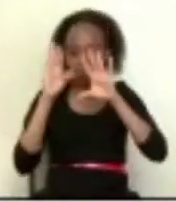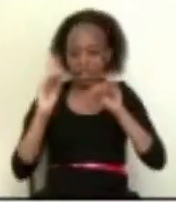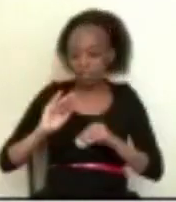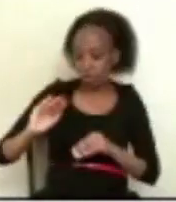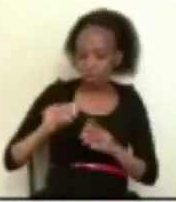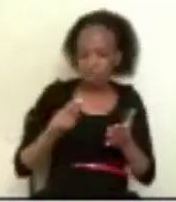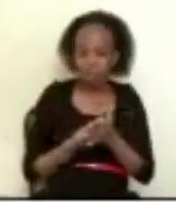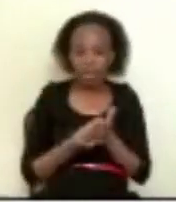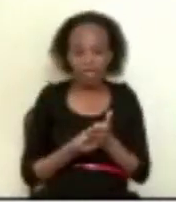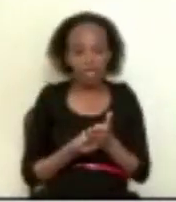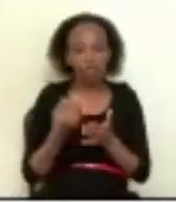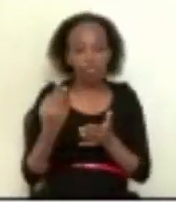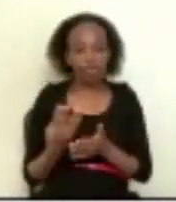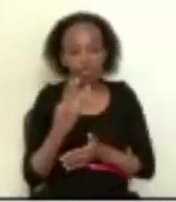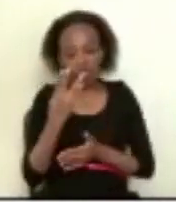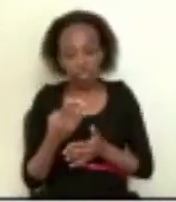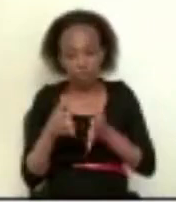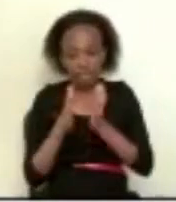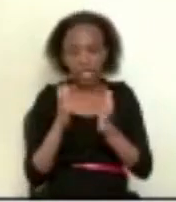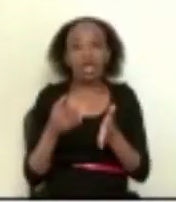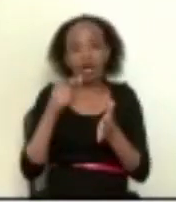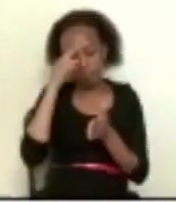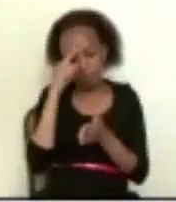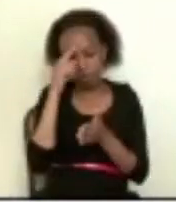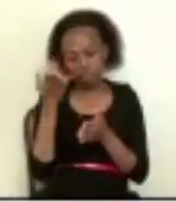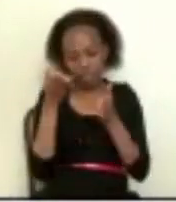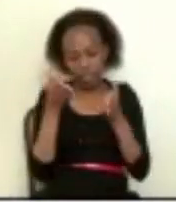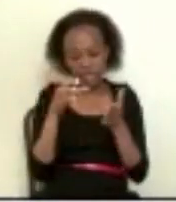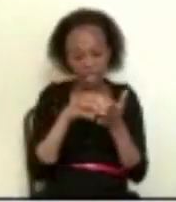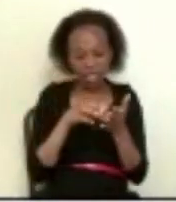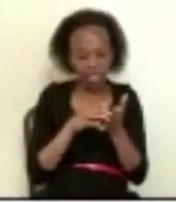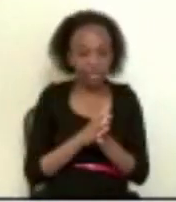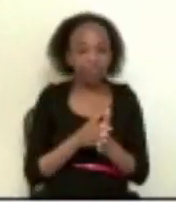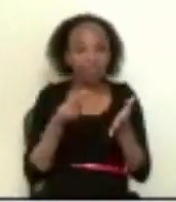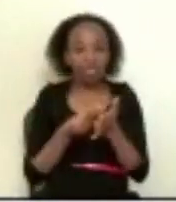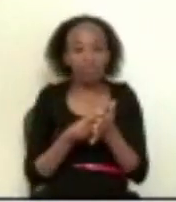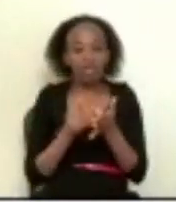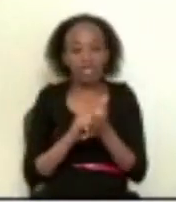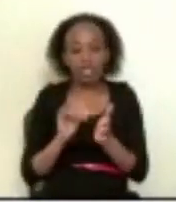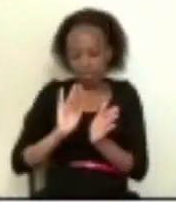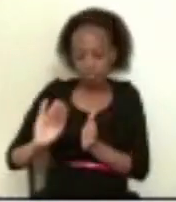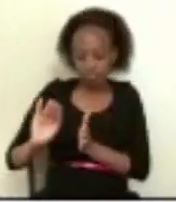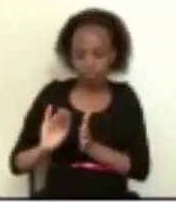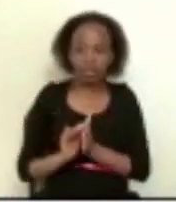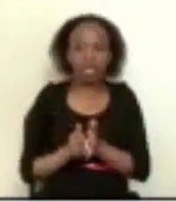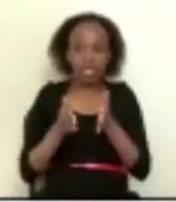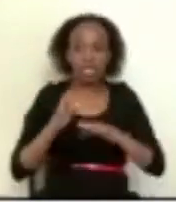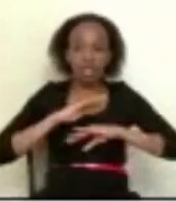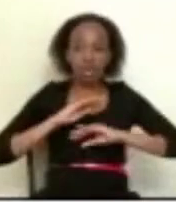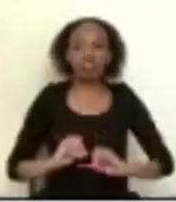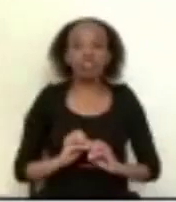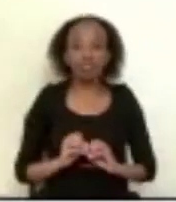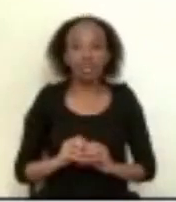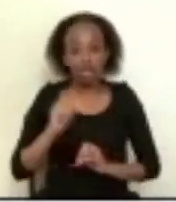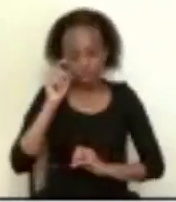for different programs, right? And now because of these issues, the money that you've set aside is no longer enough. And